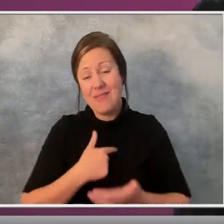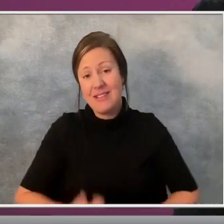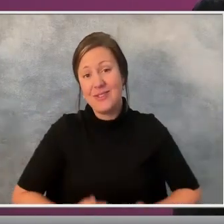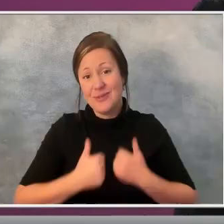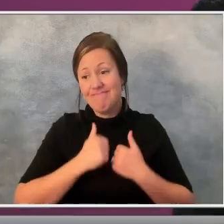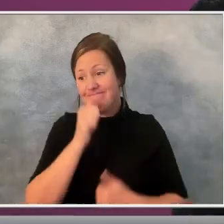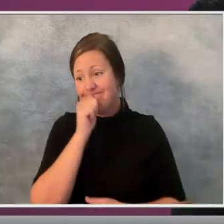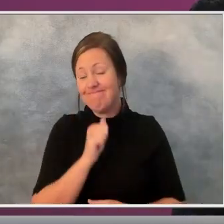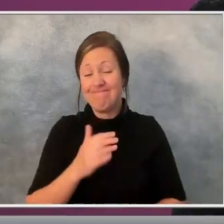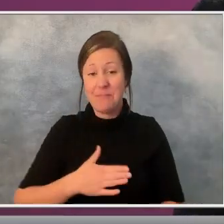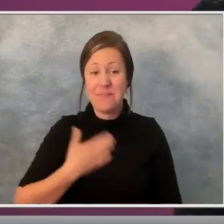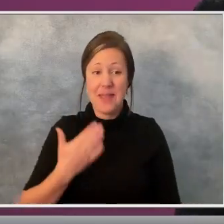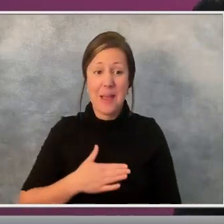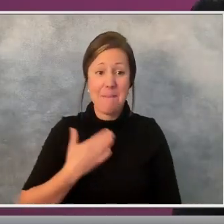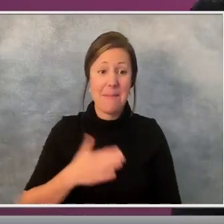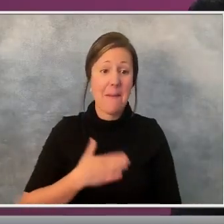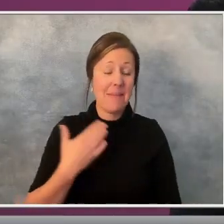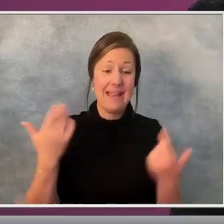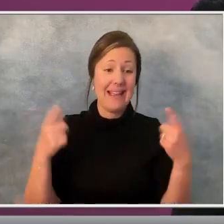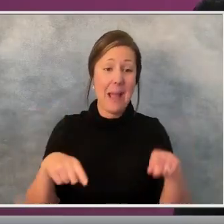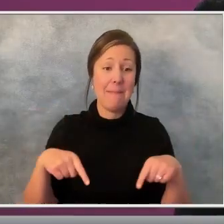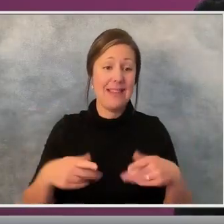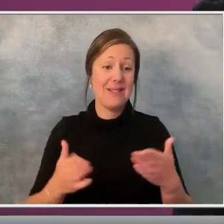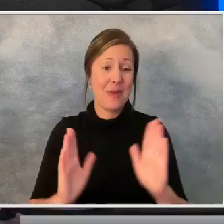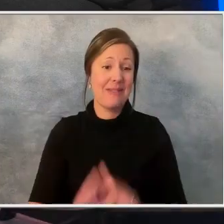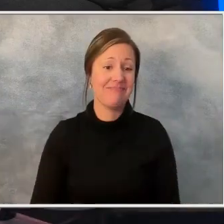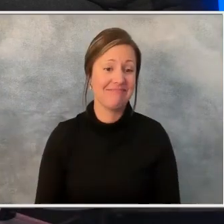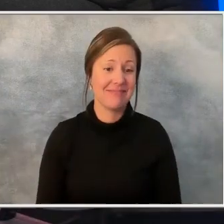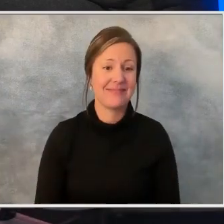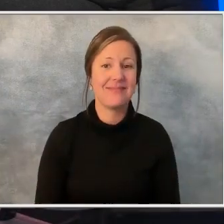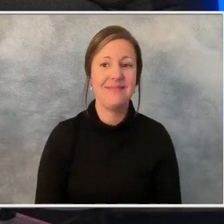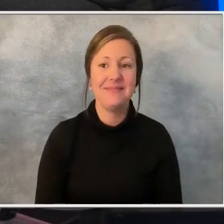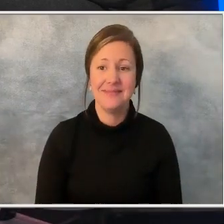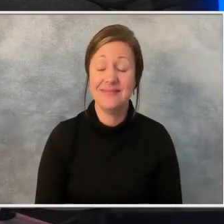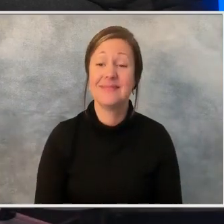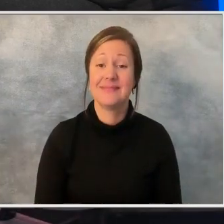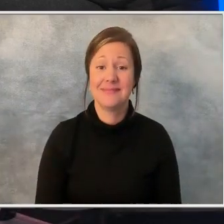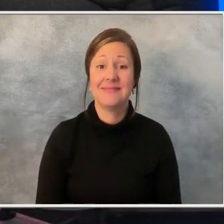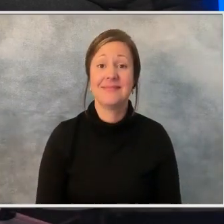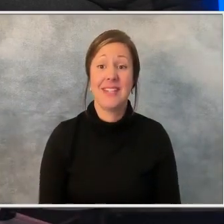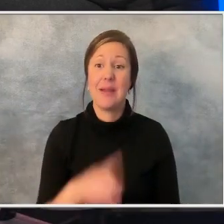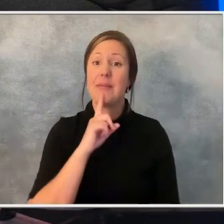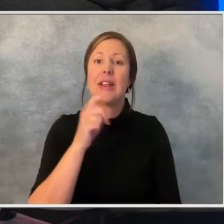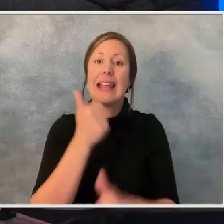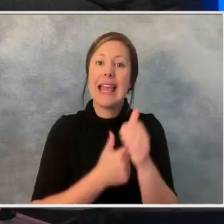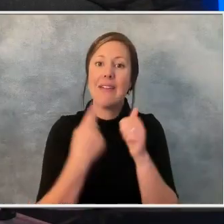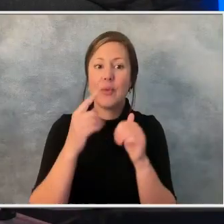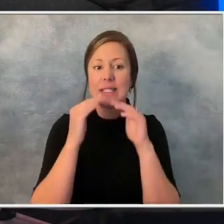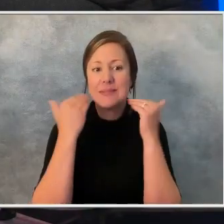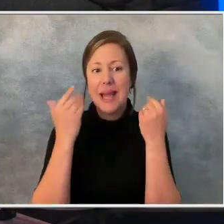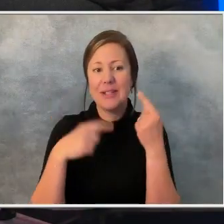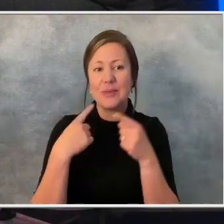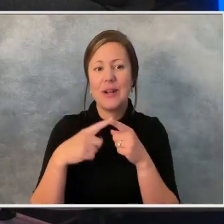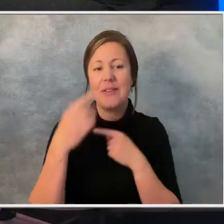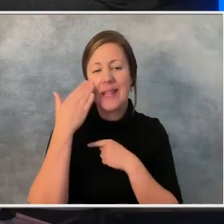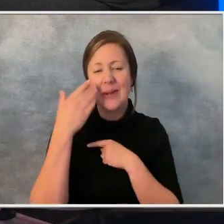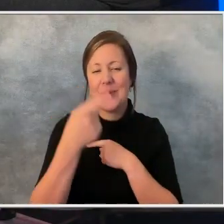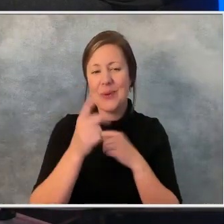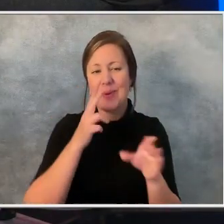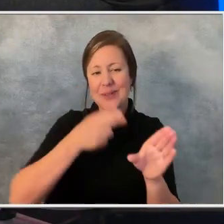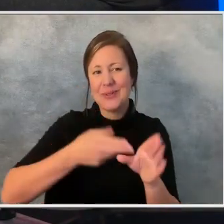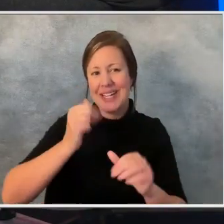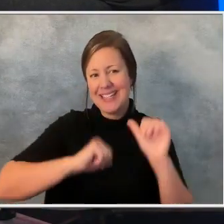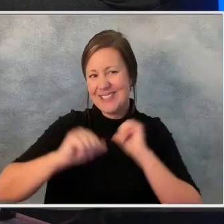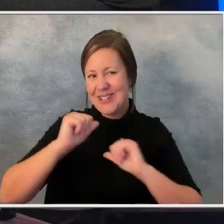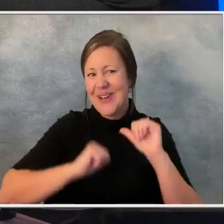that it turned out this way. It's a testament to you that everybody smiled when they knew you were coming on the show. Eddie's